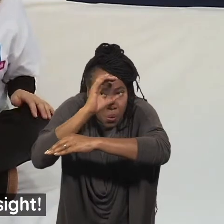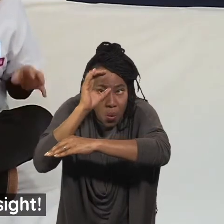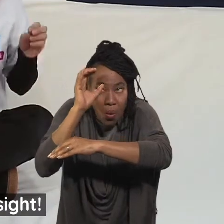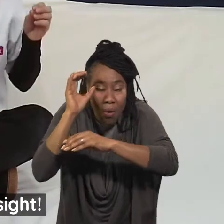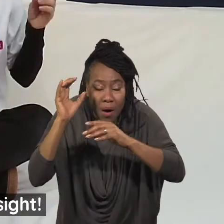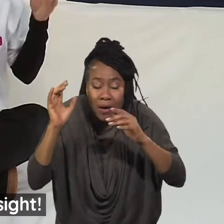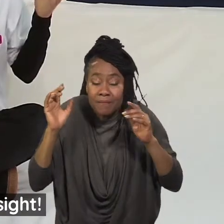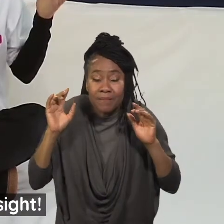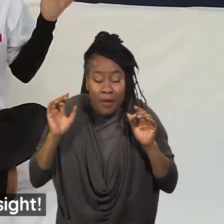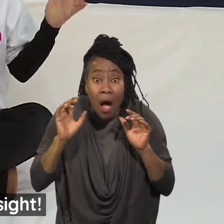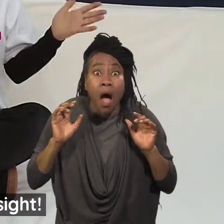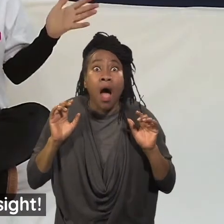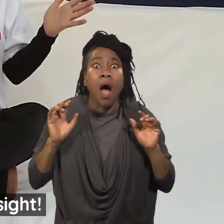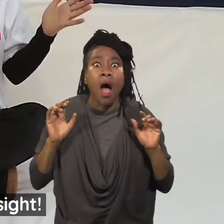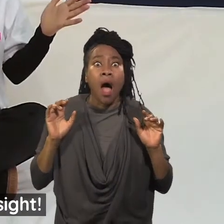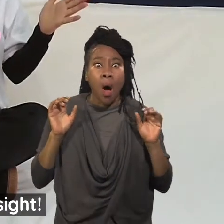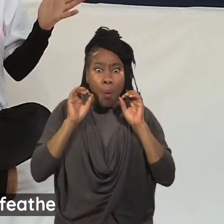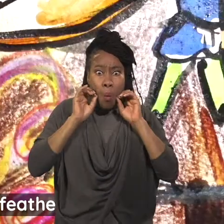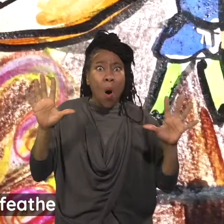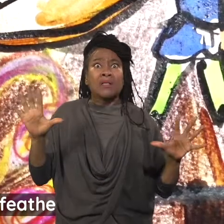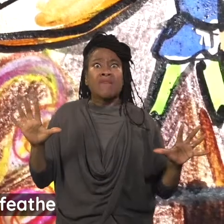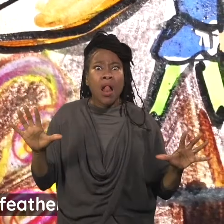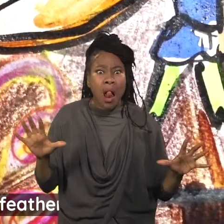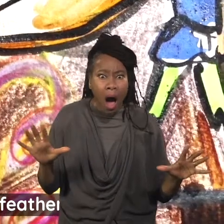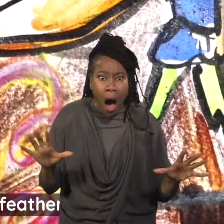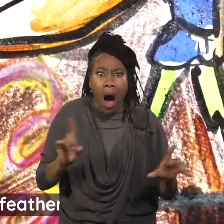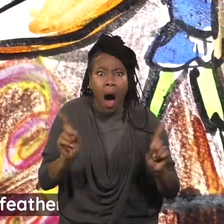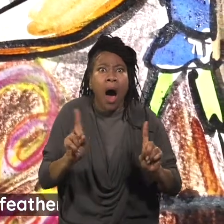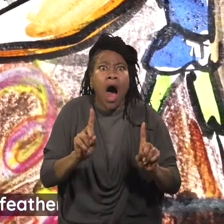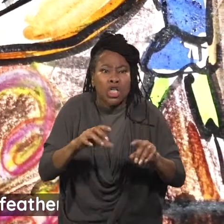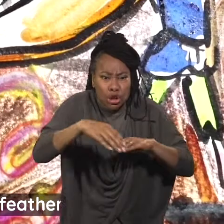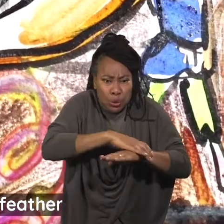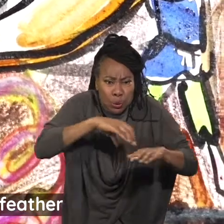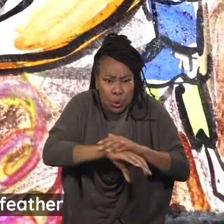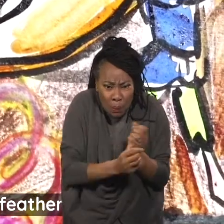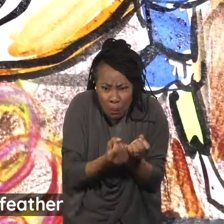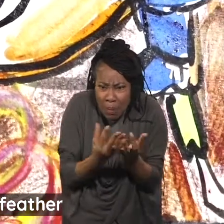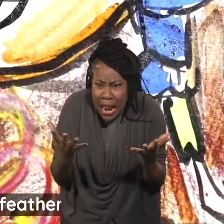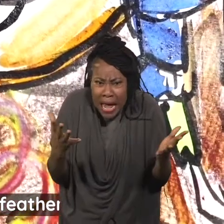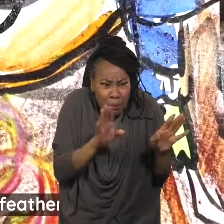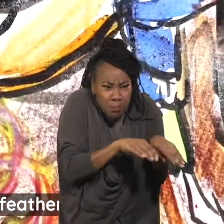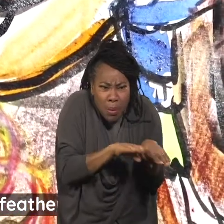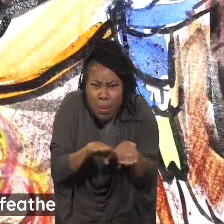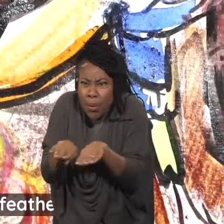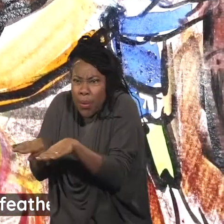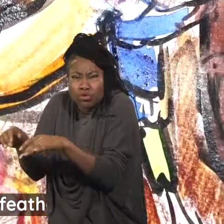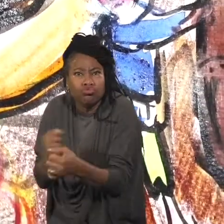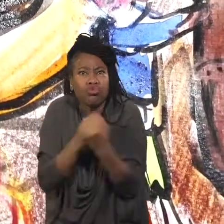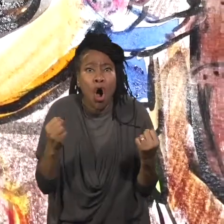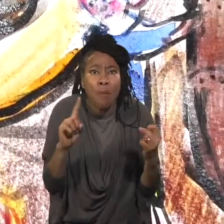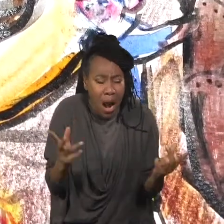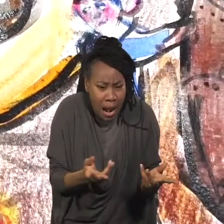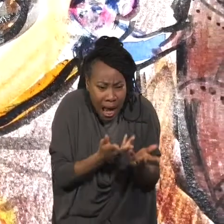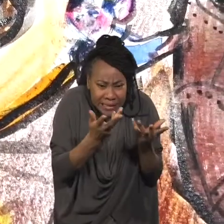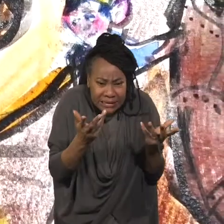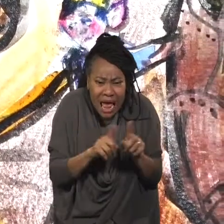the most wonderful sight. Many pairs of shoes, strong but light as a feather, and